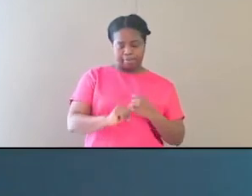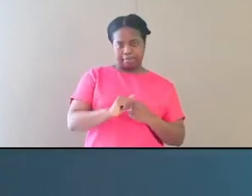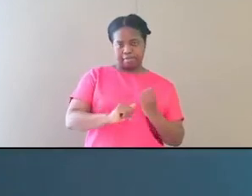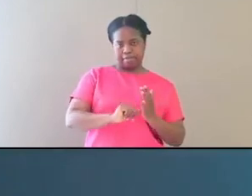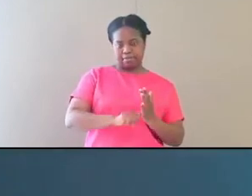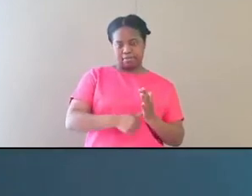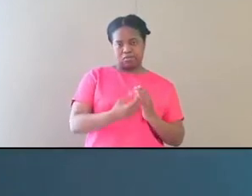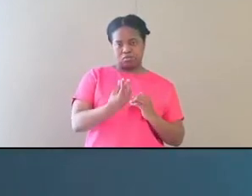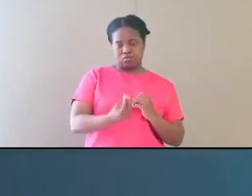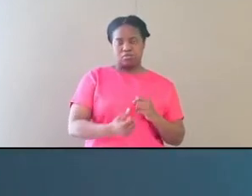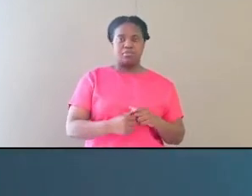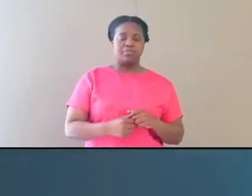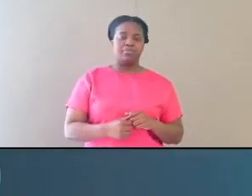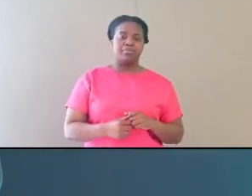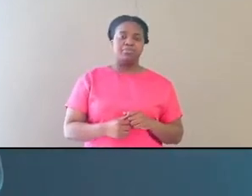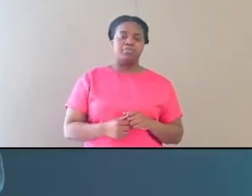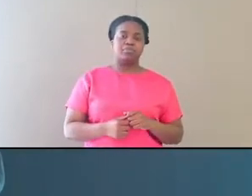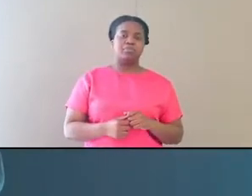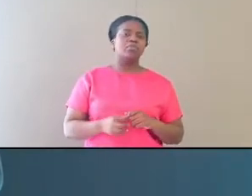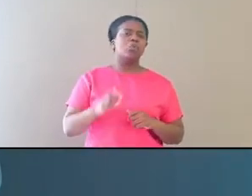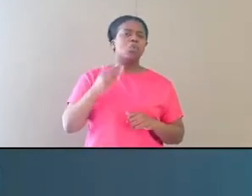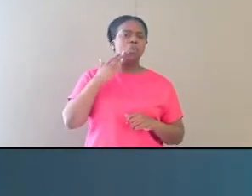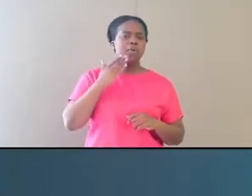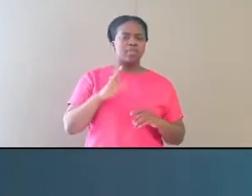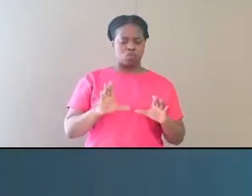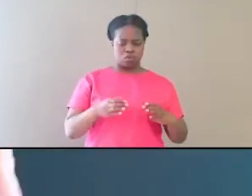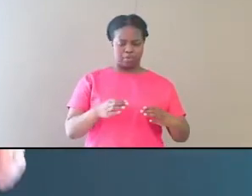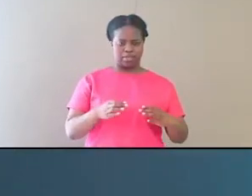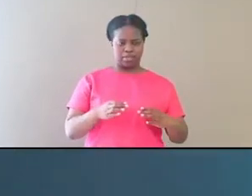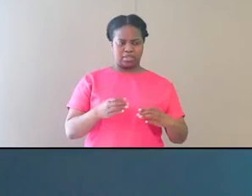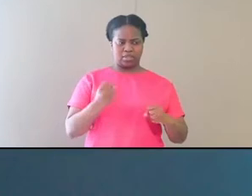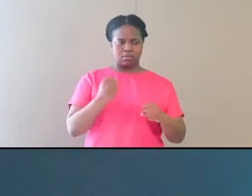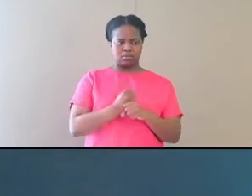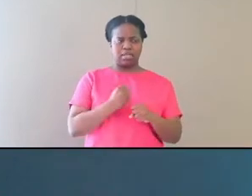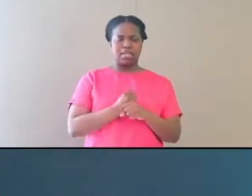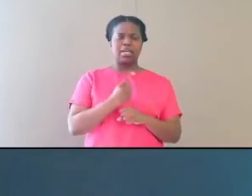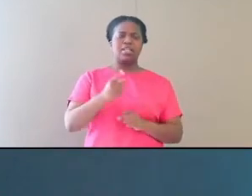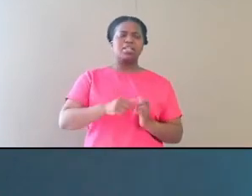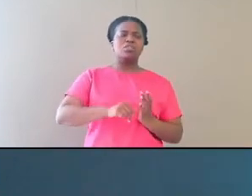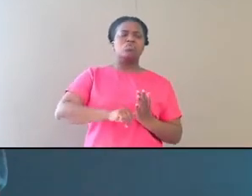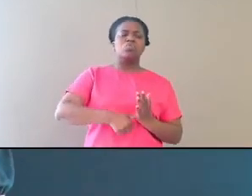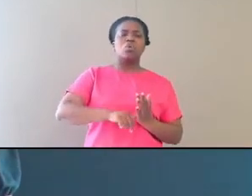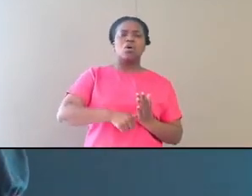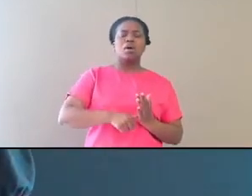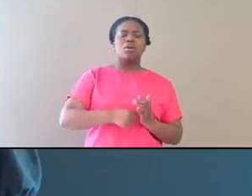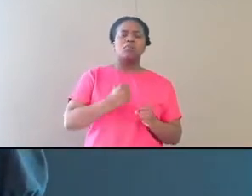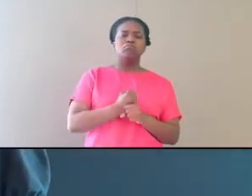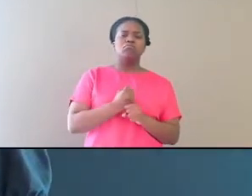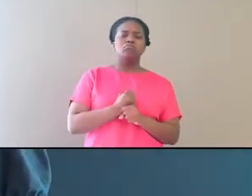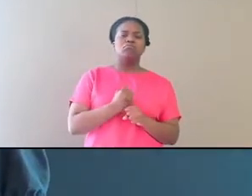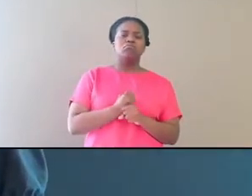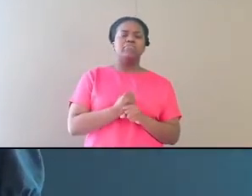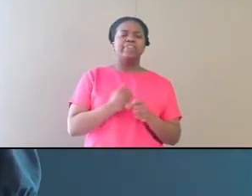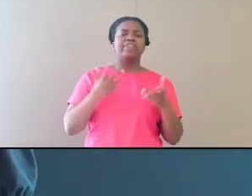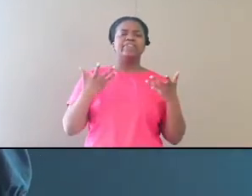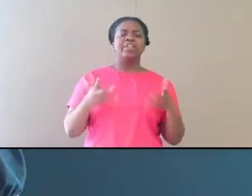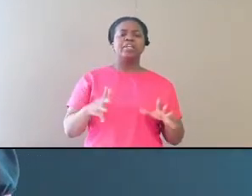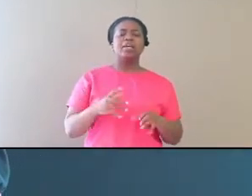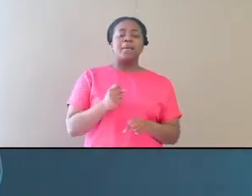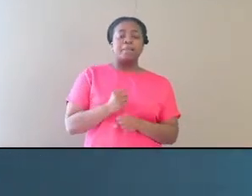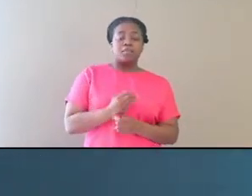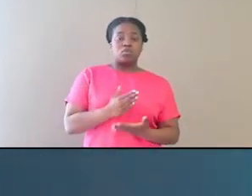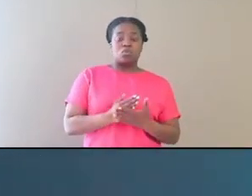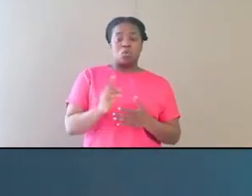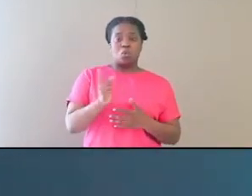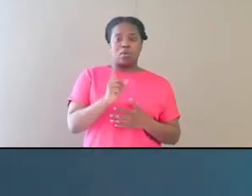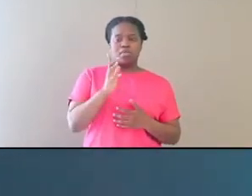So when the committee who had to design this grant had to work on it, they had to ensure that they